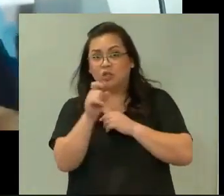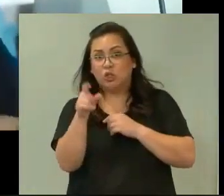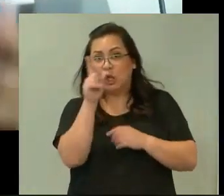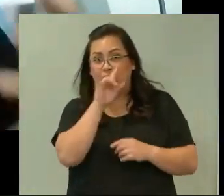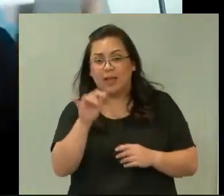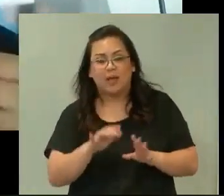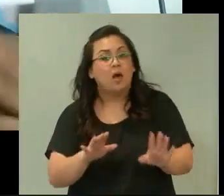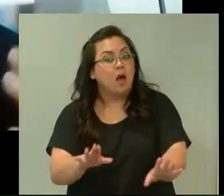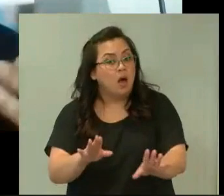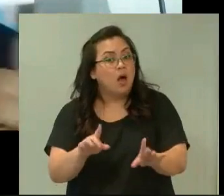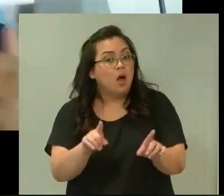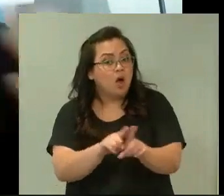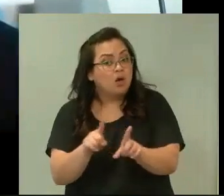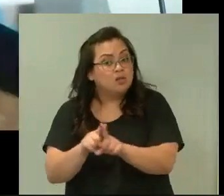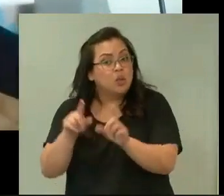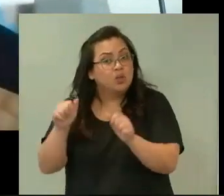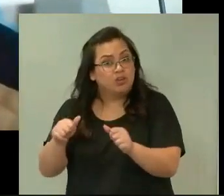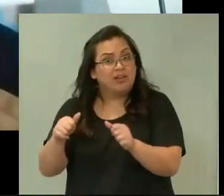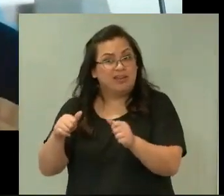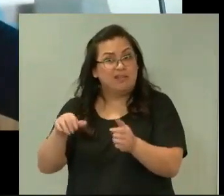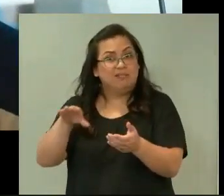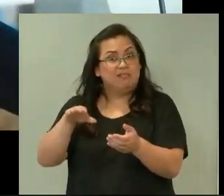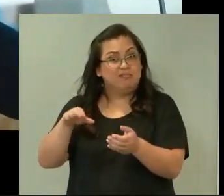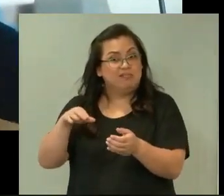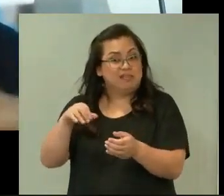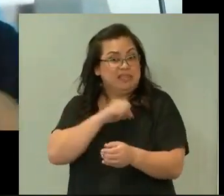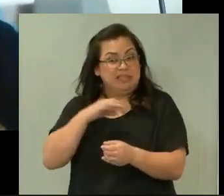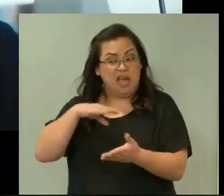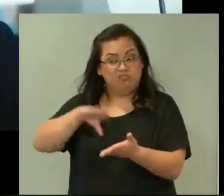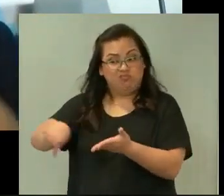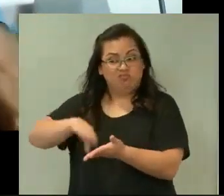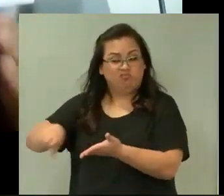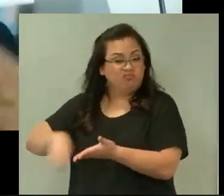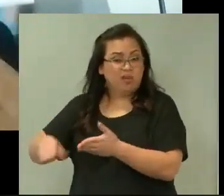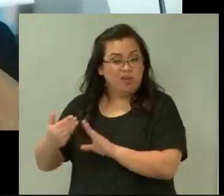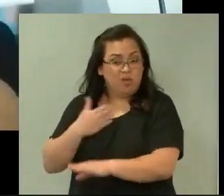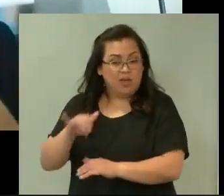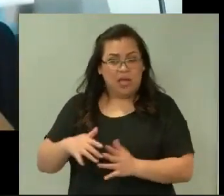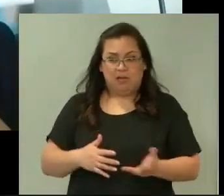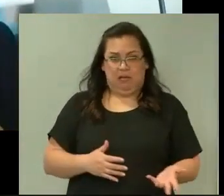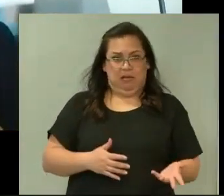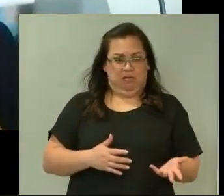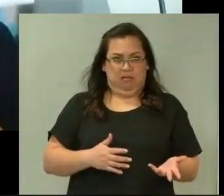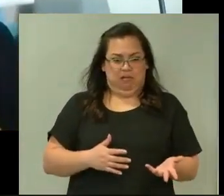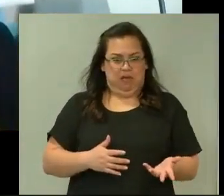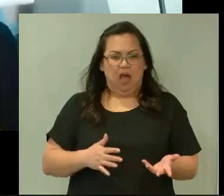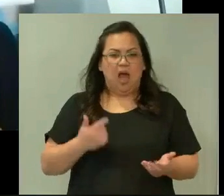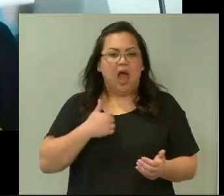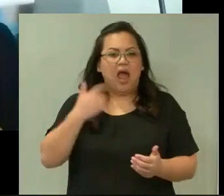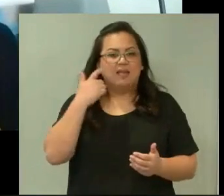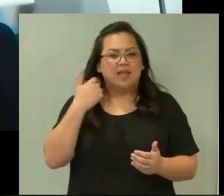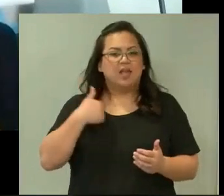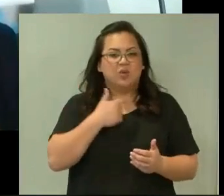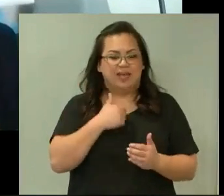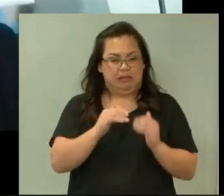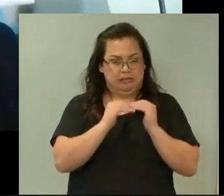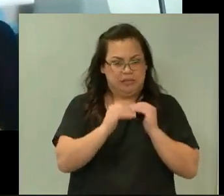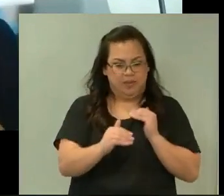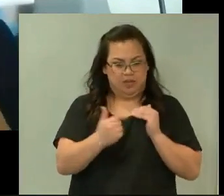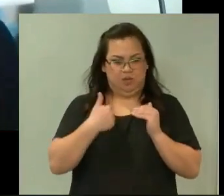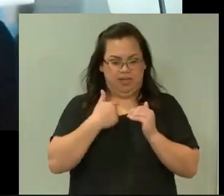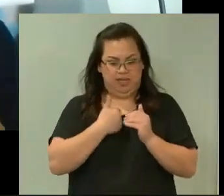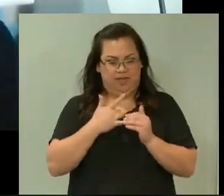oh, by the way, there could be layoffs prior to that. And I just don't think I think we need some stability and security right